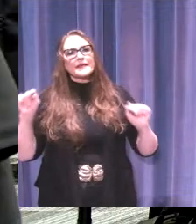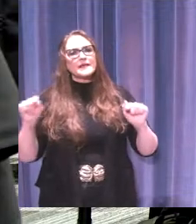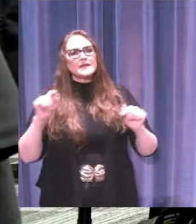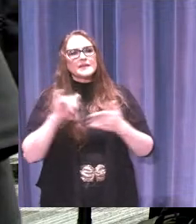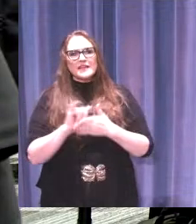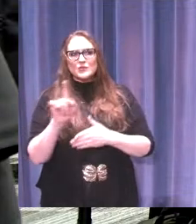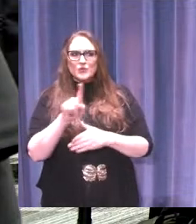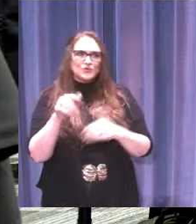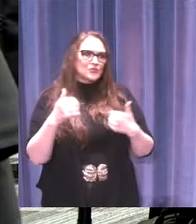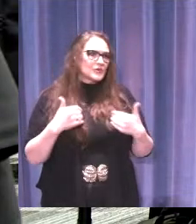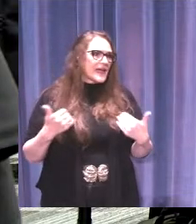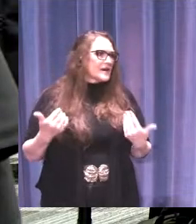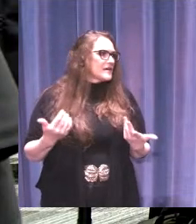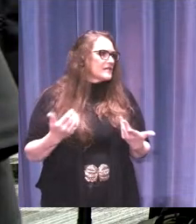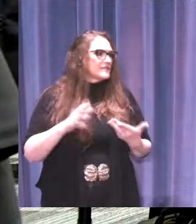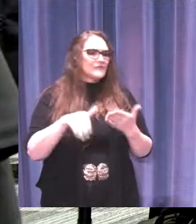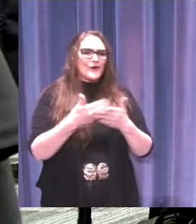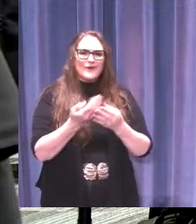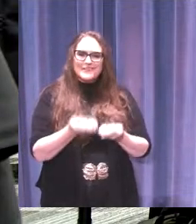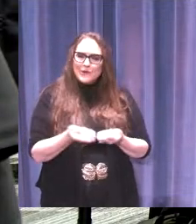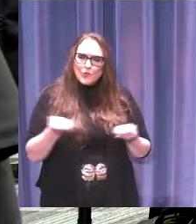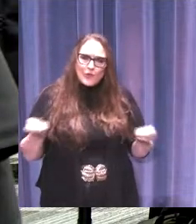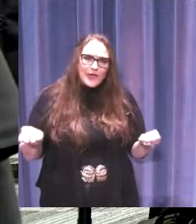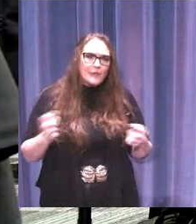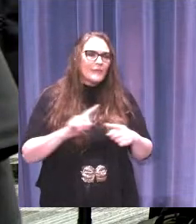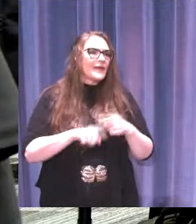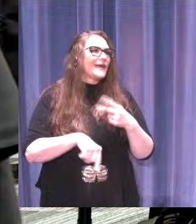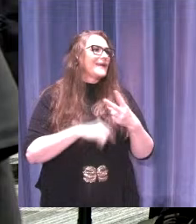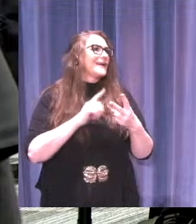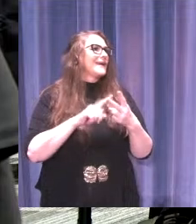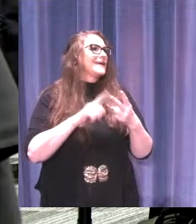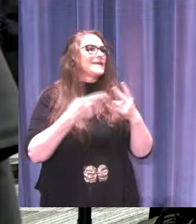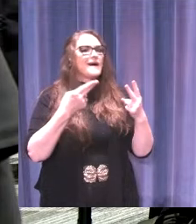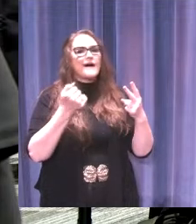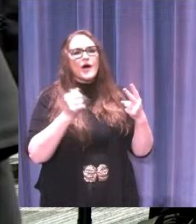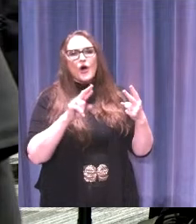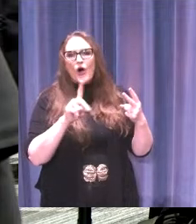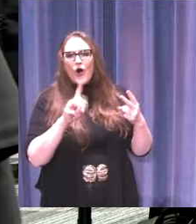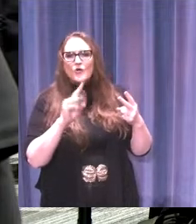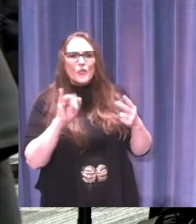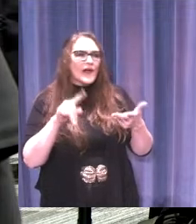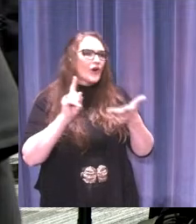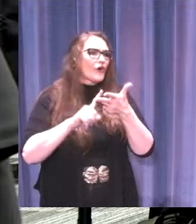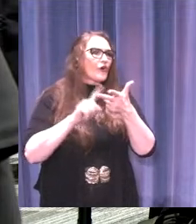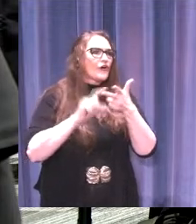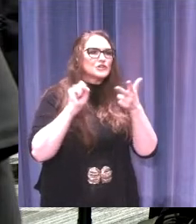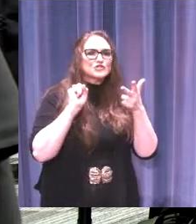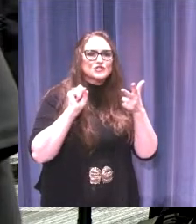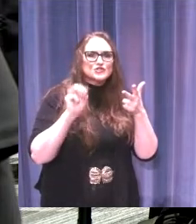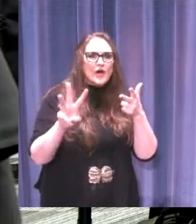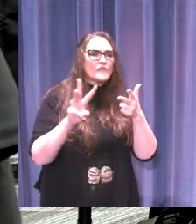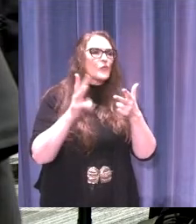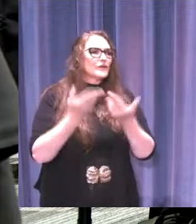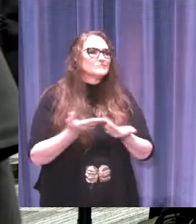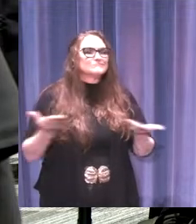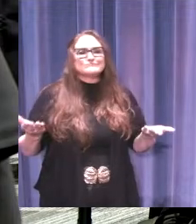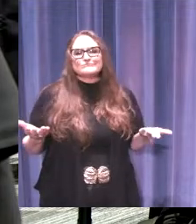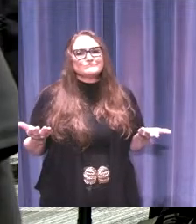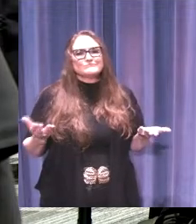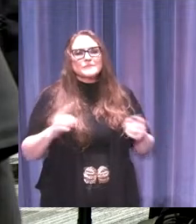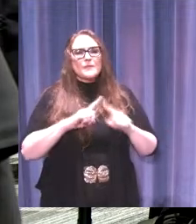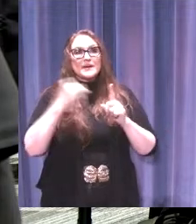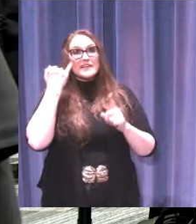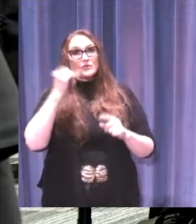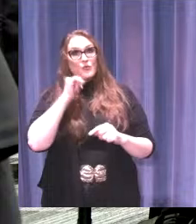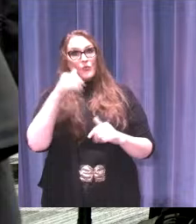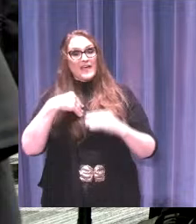all the equipment, hardware / software equipment, but if you don't have